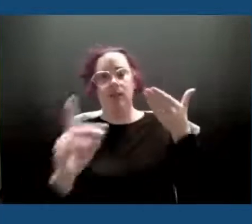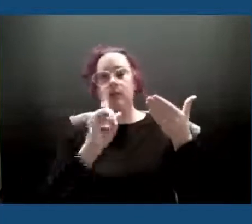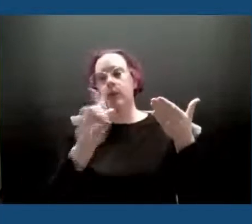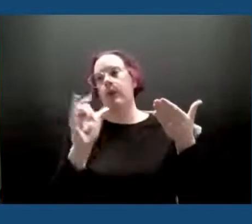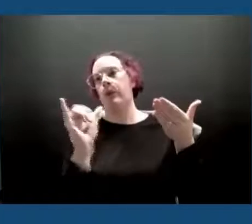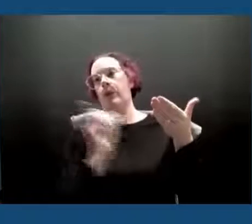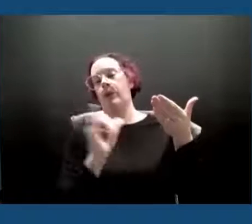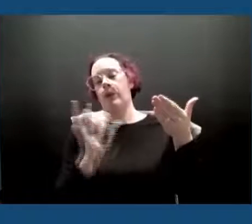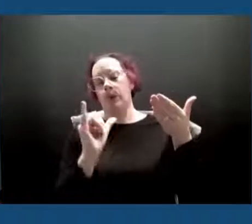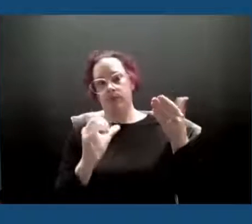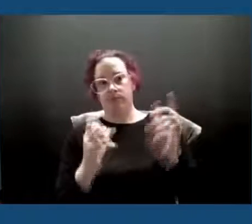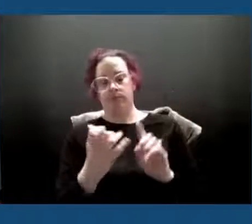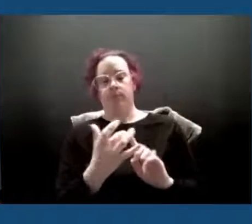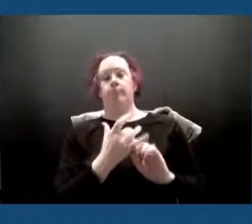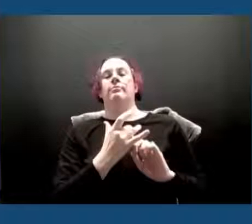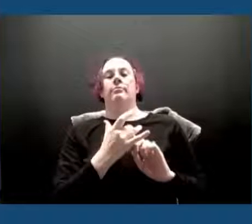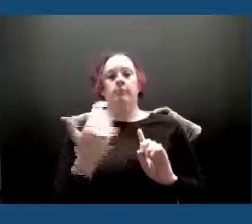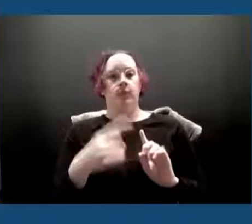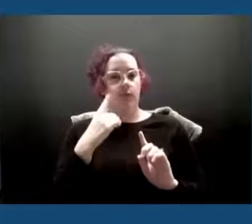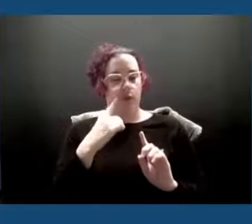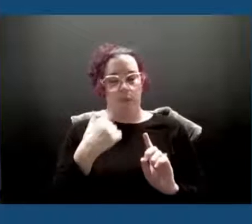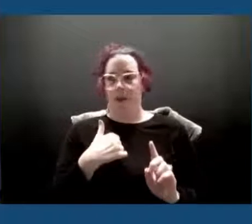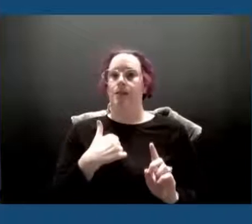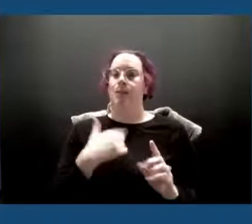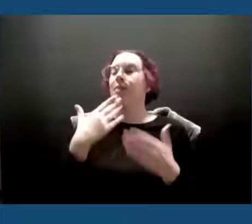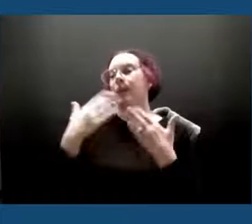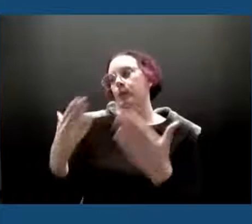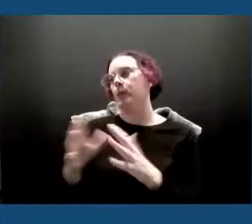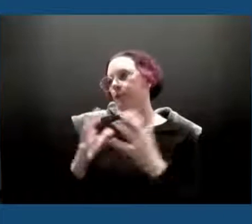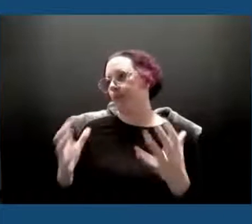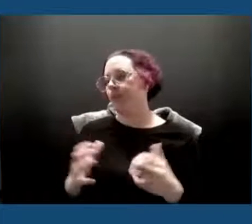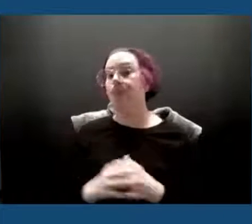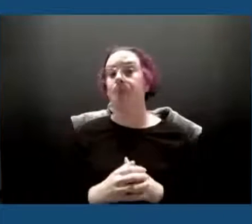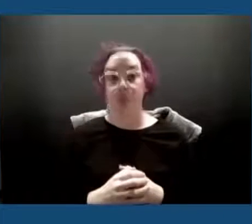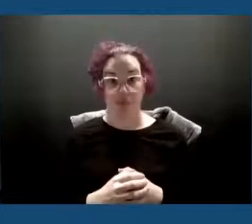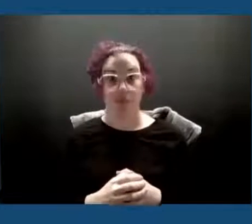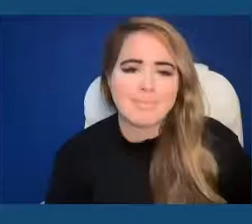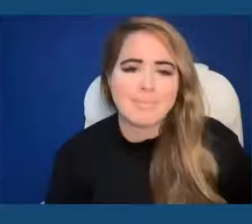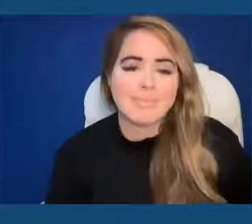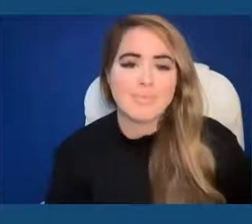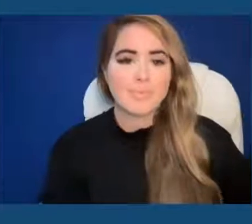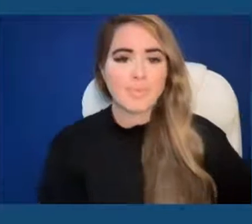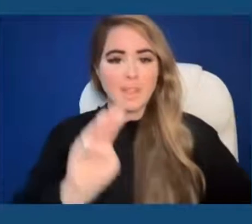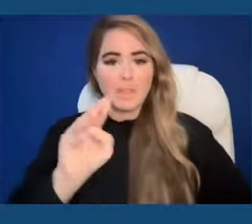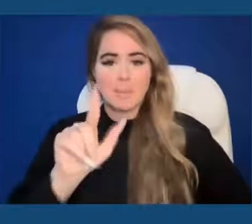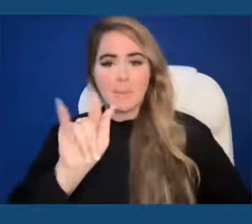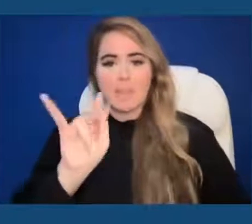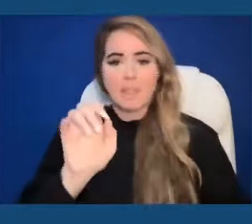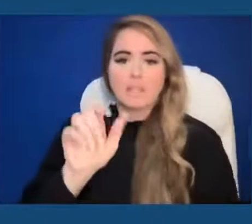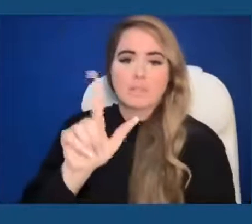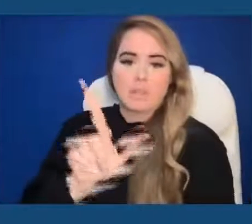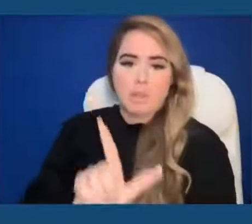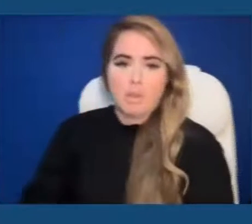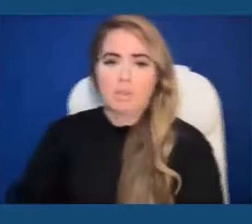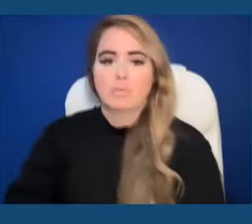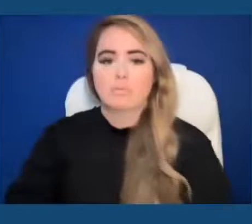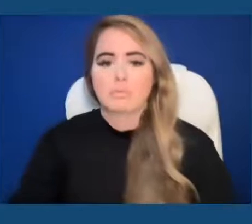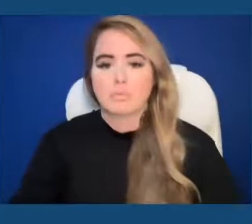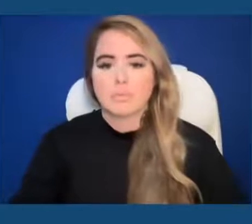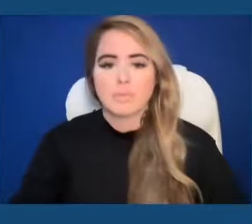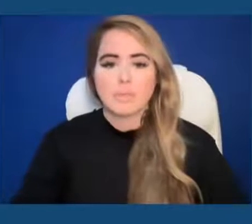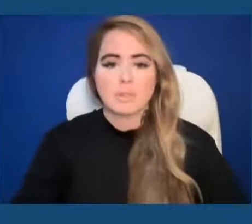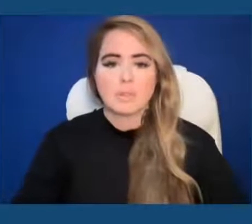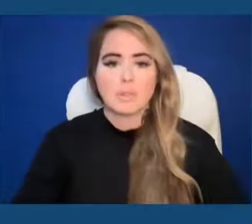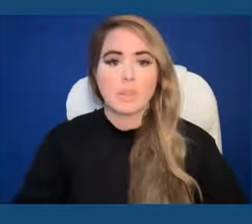incredibly impactful and profound for me, so thank you. Melanie's Law is not just a piece of legislation, it's a promise that